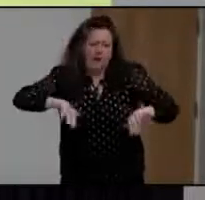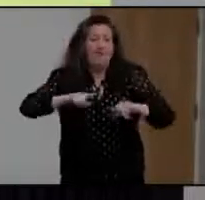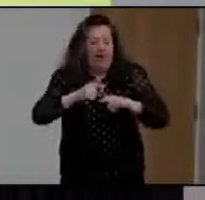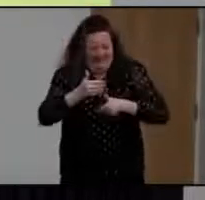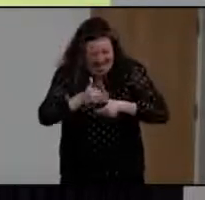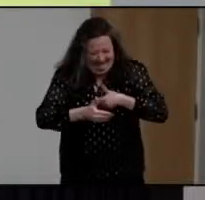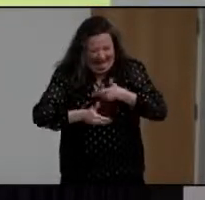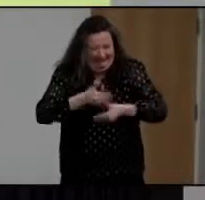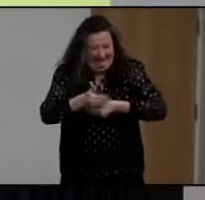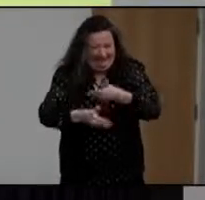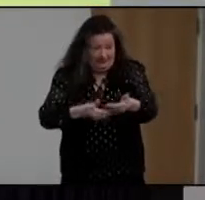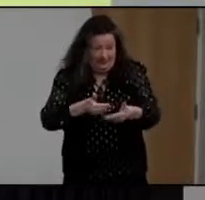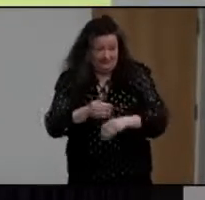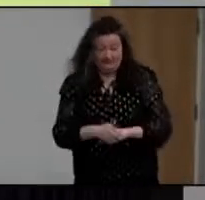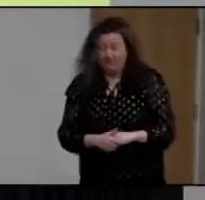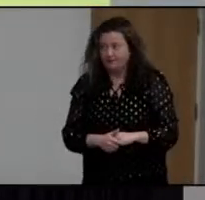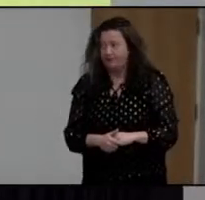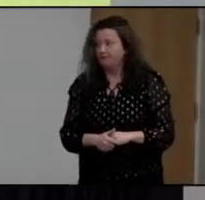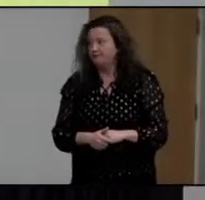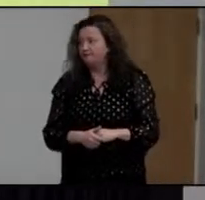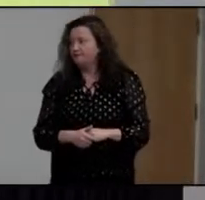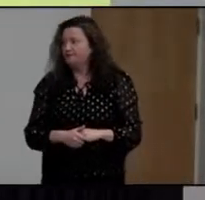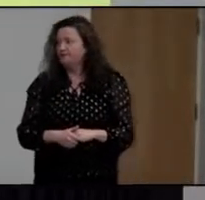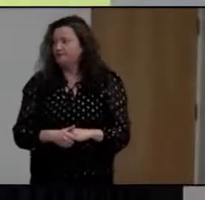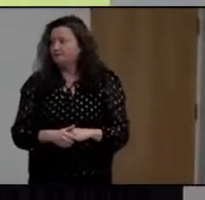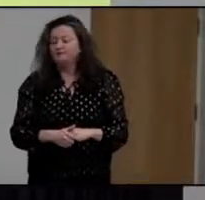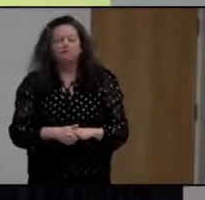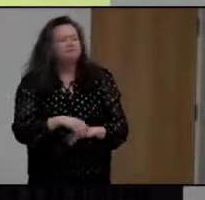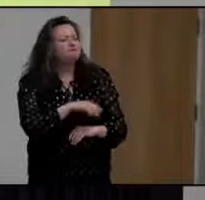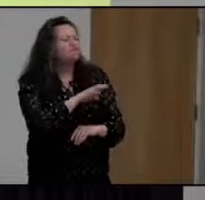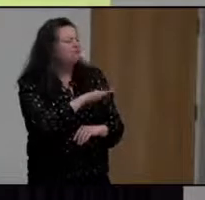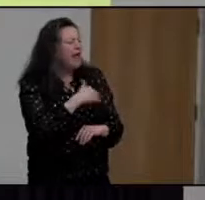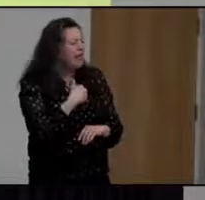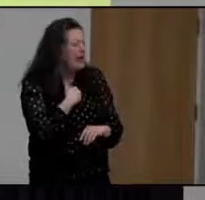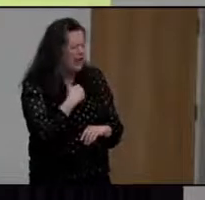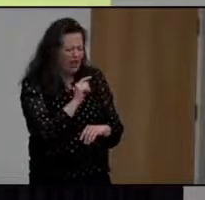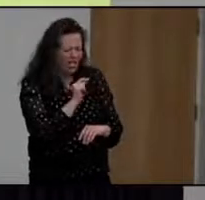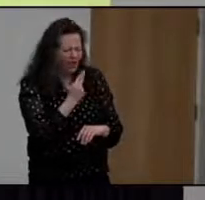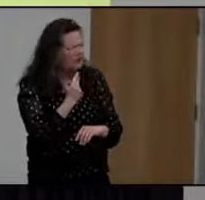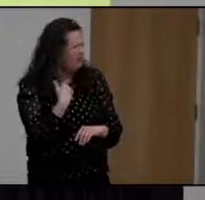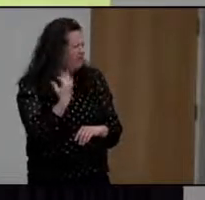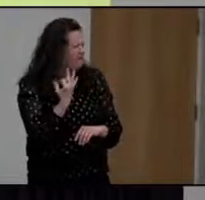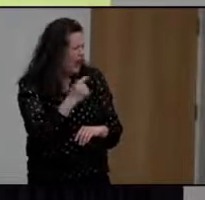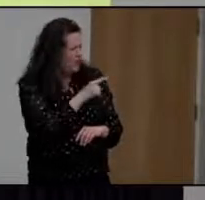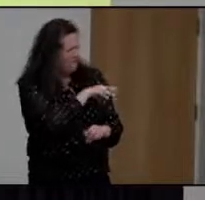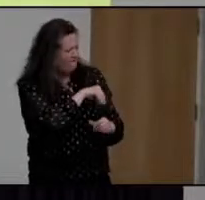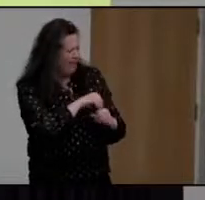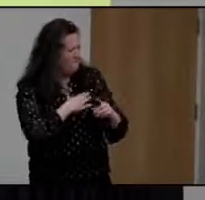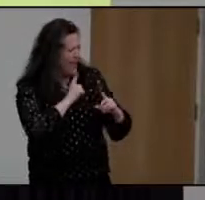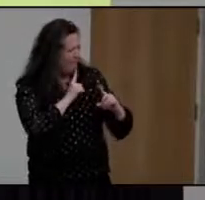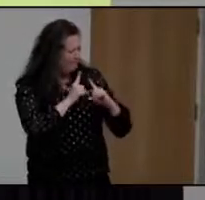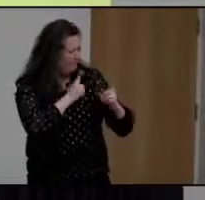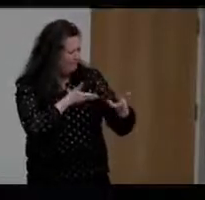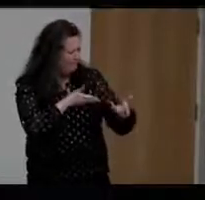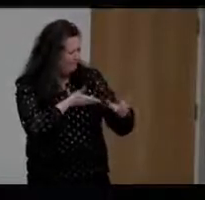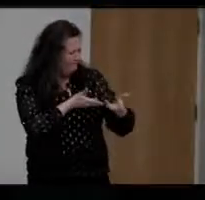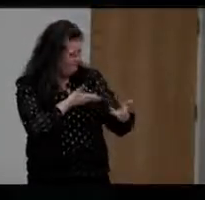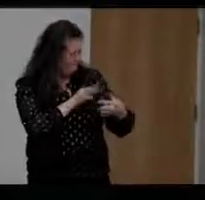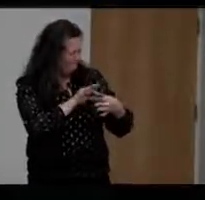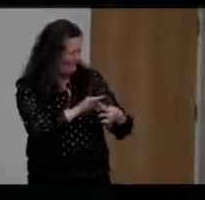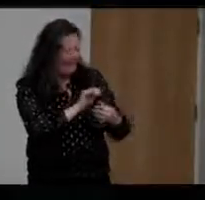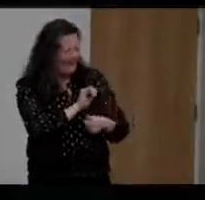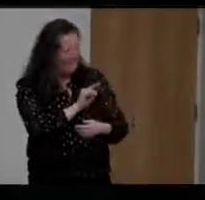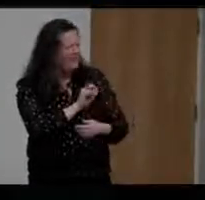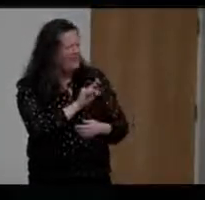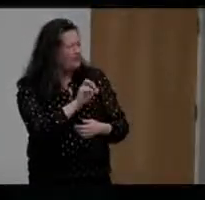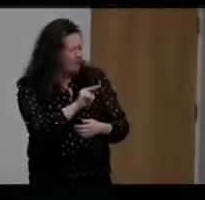you appeared on Real Talk, I think it was last Friday or Thursday or something like that, an innovation panel, a magazine out of Edmonton,